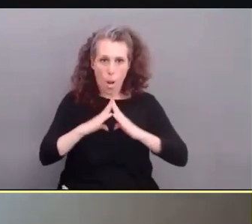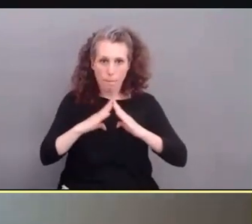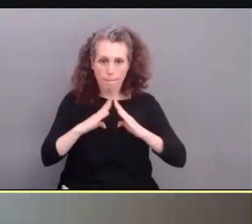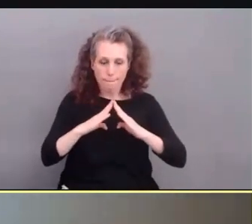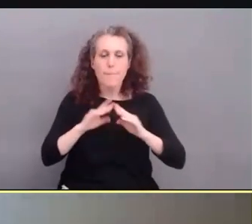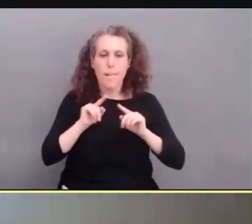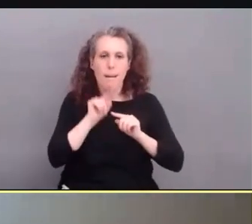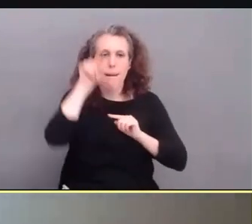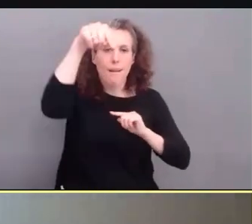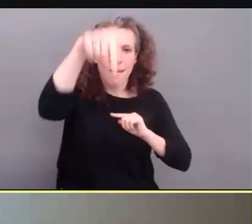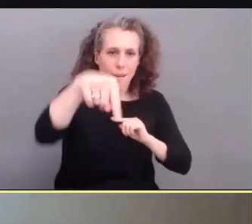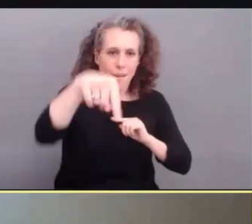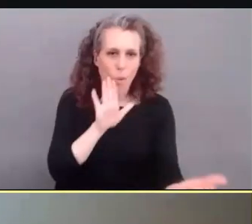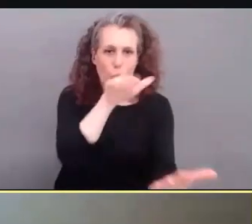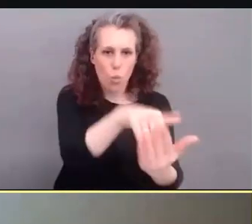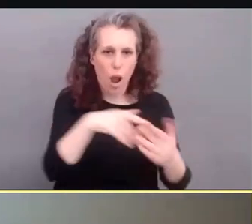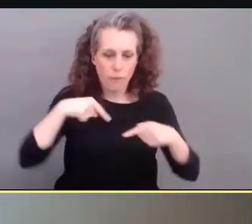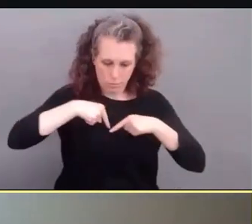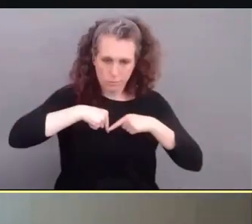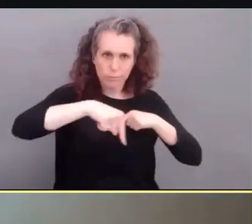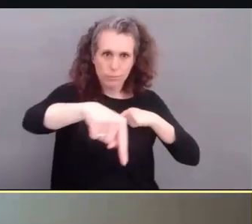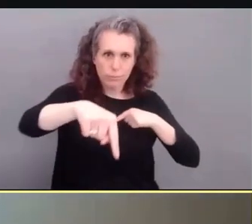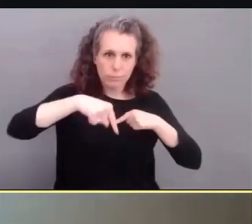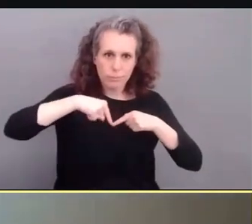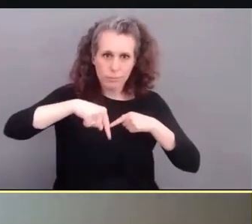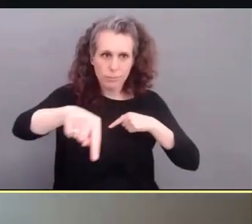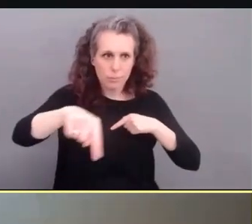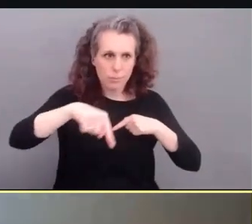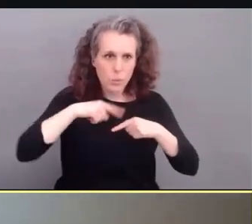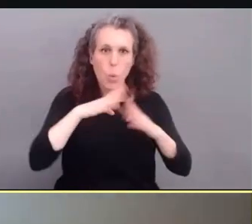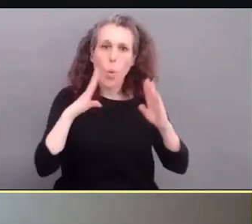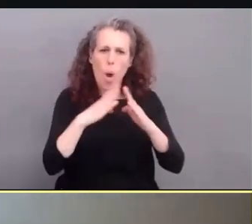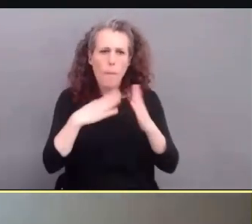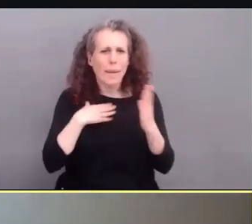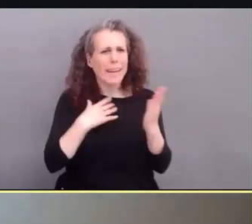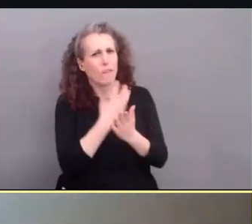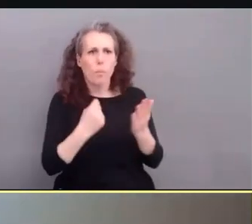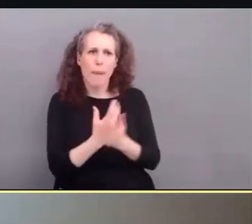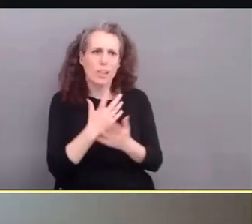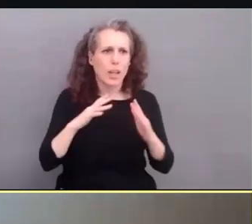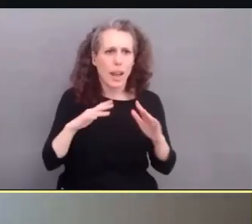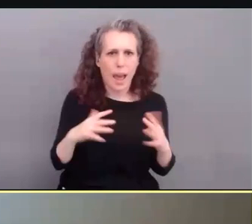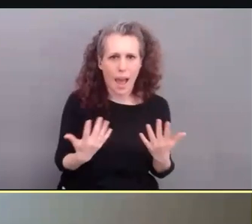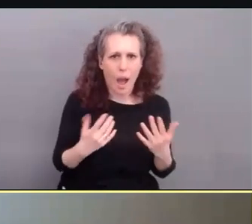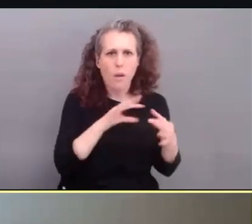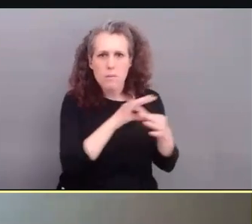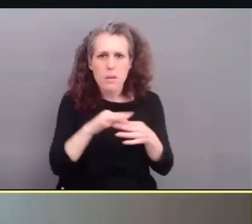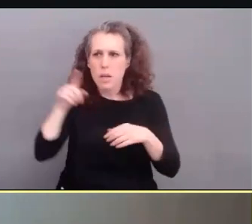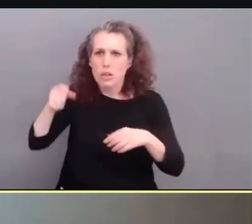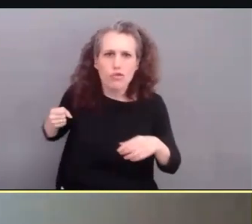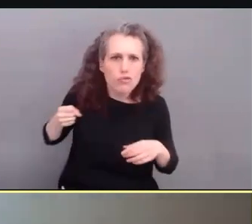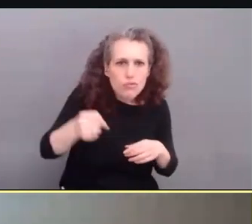on, for instance, railway connections, your timetables. It starts